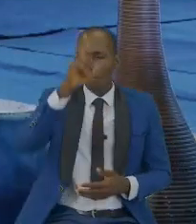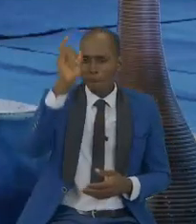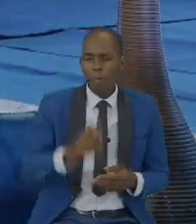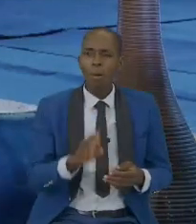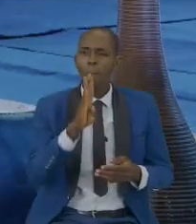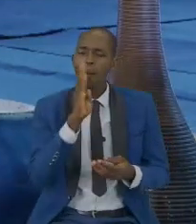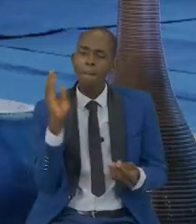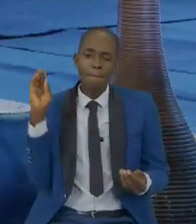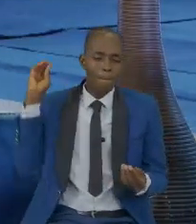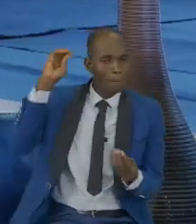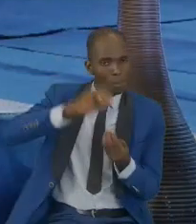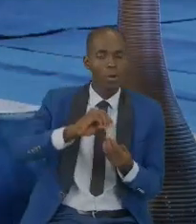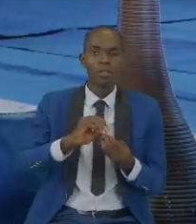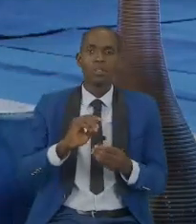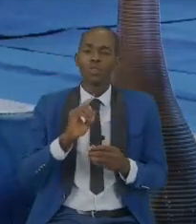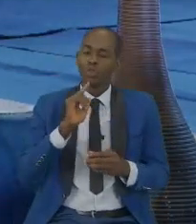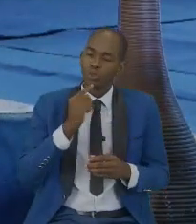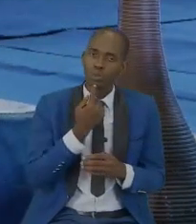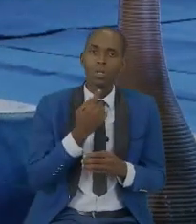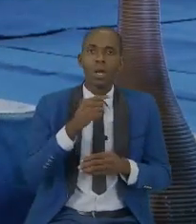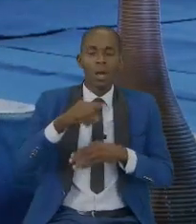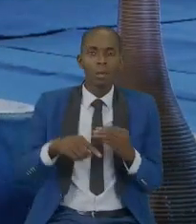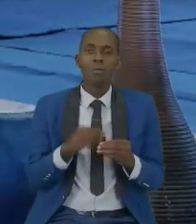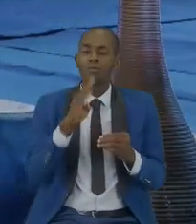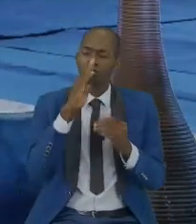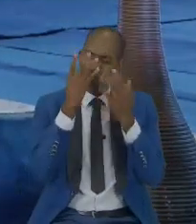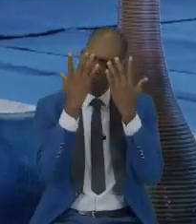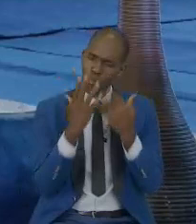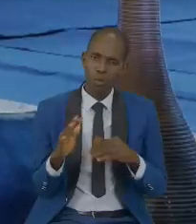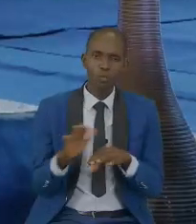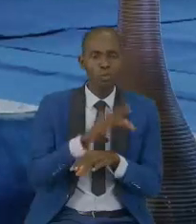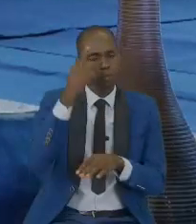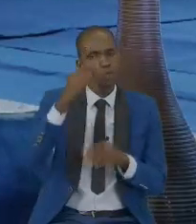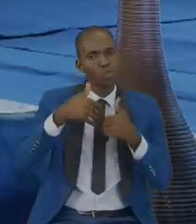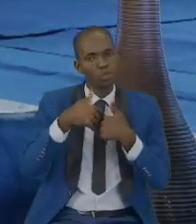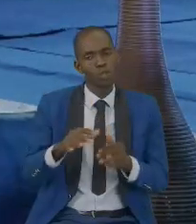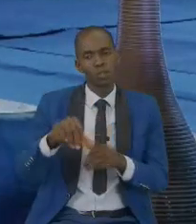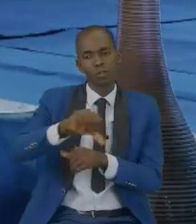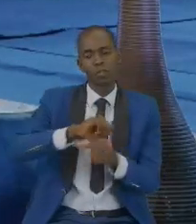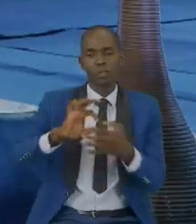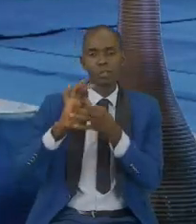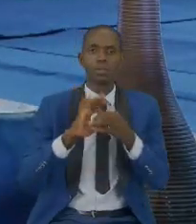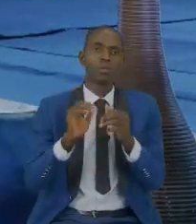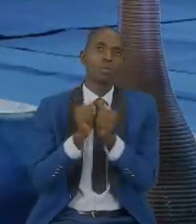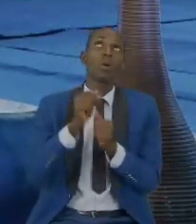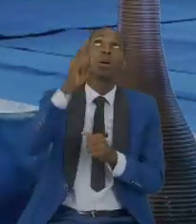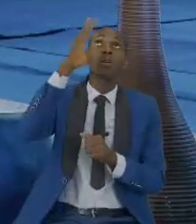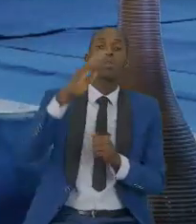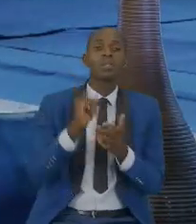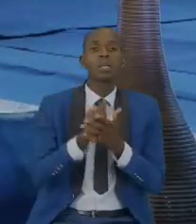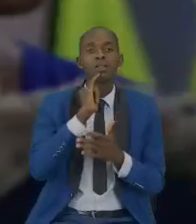you lose your interaction and fellowship with God. That's why it says, for